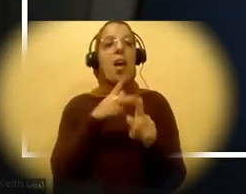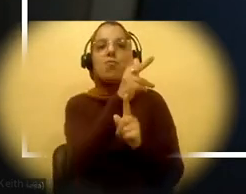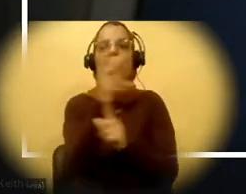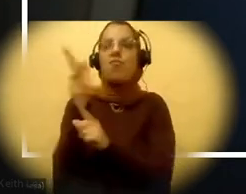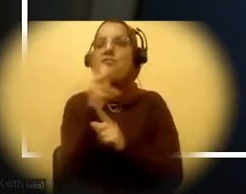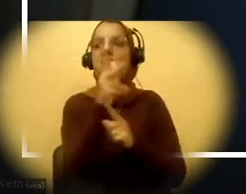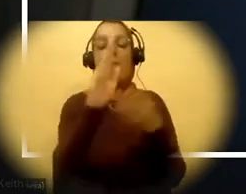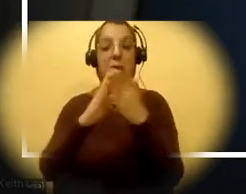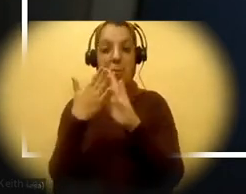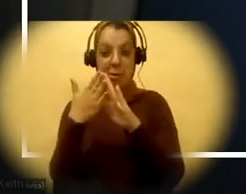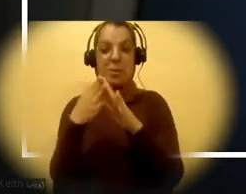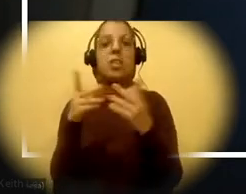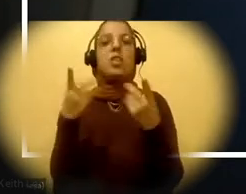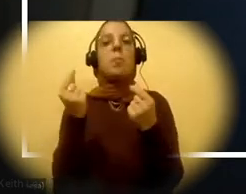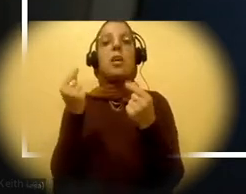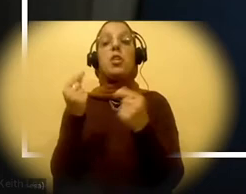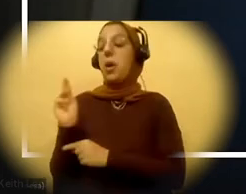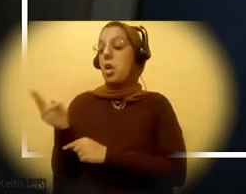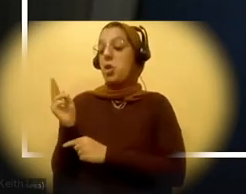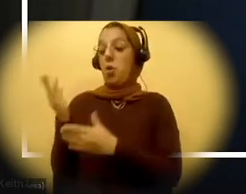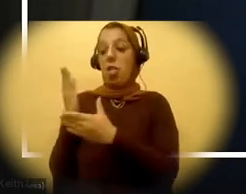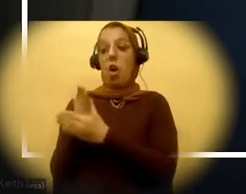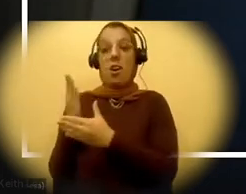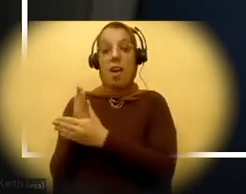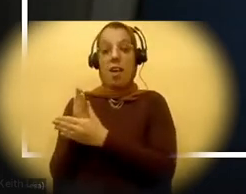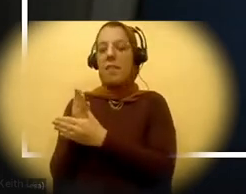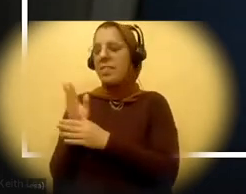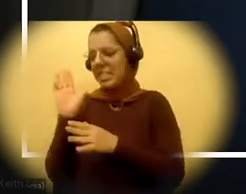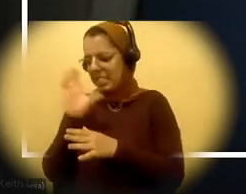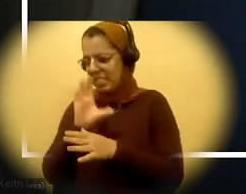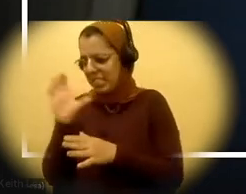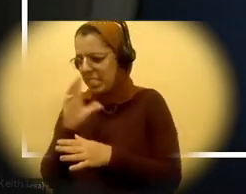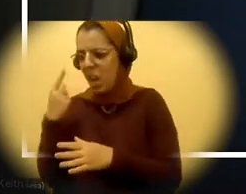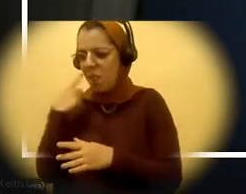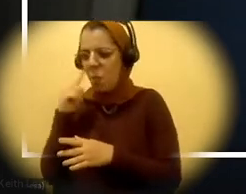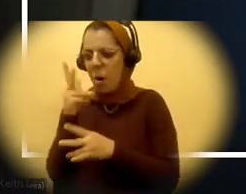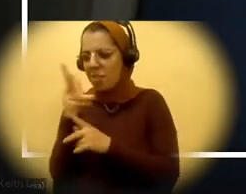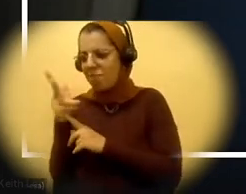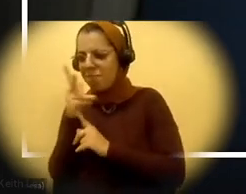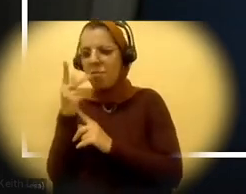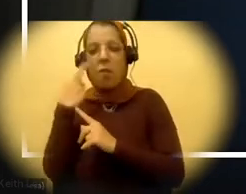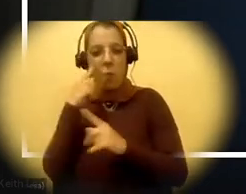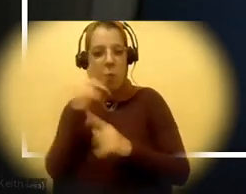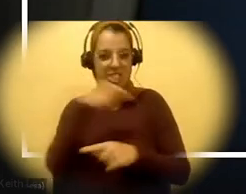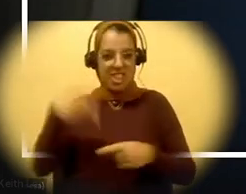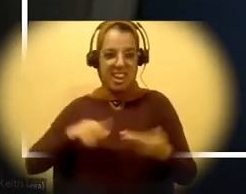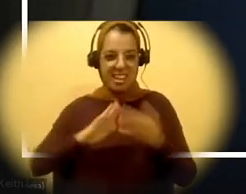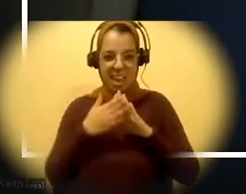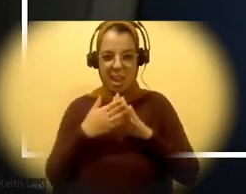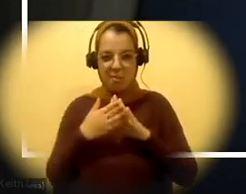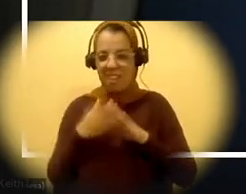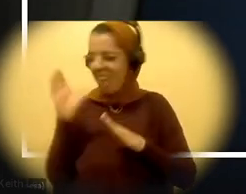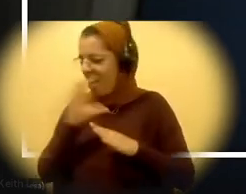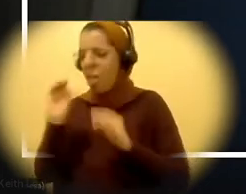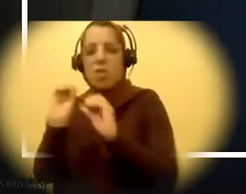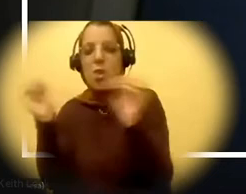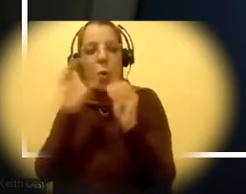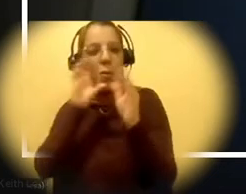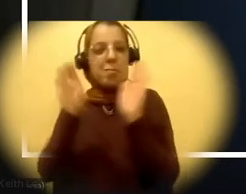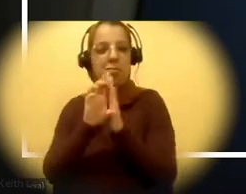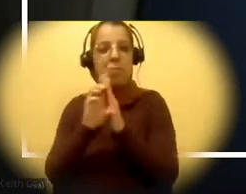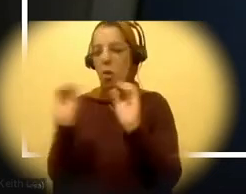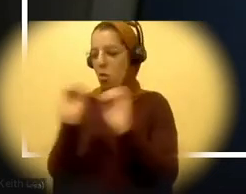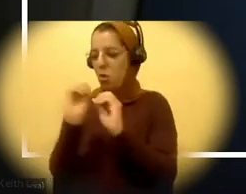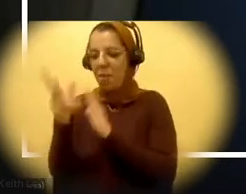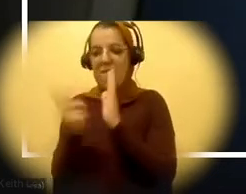the archives, historical archives, looking for footage. And there'd be almost no footage, almost no photographs, because people didn't